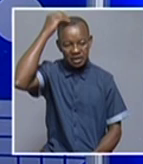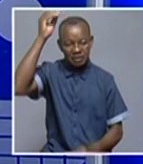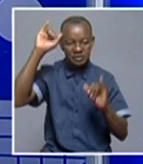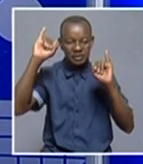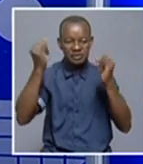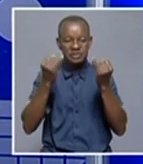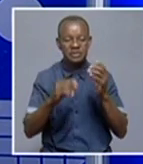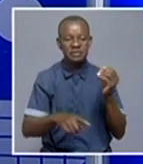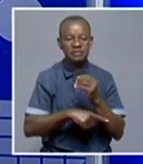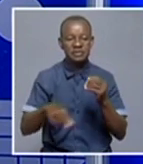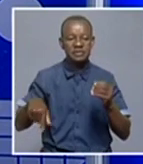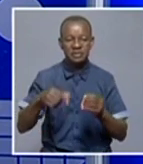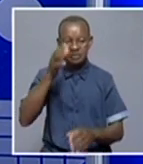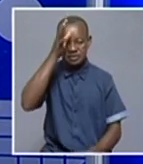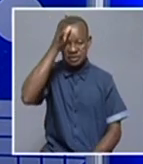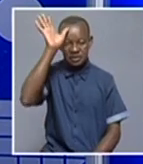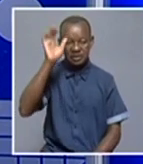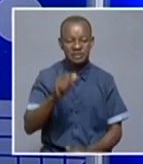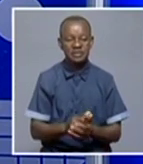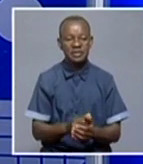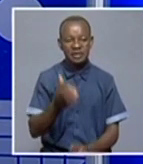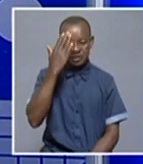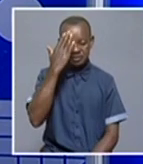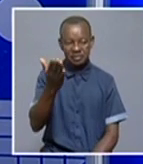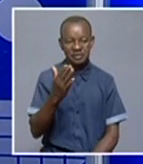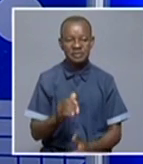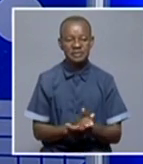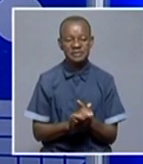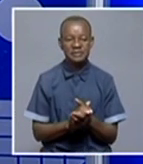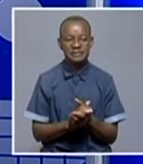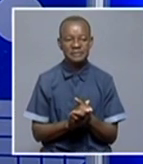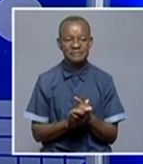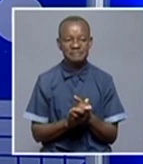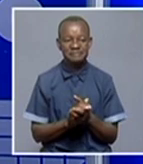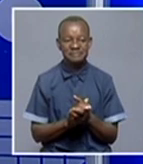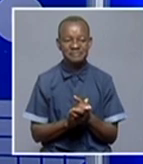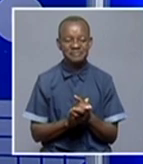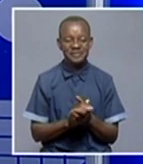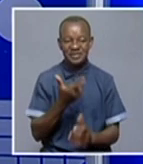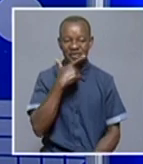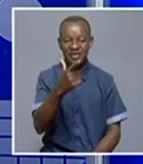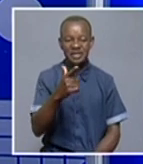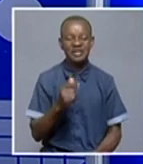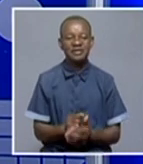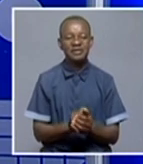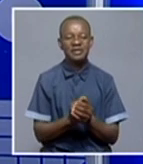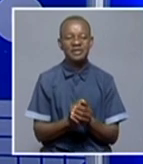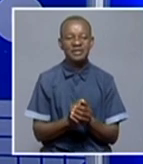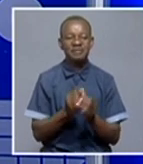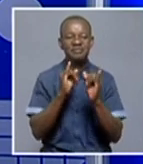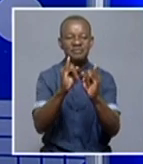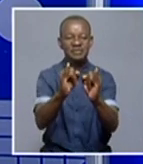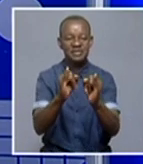Good evening, Blanche. Very good evening to the team there and, of course, to our wonderful viewers. Thank you for having me. Then what is